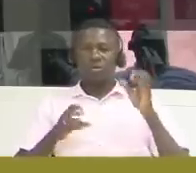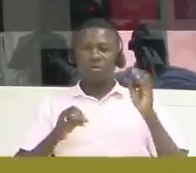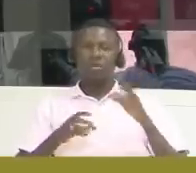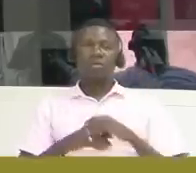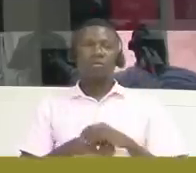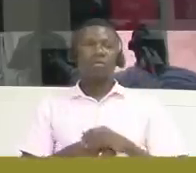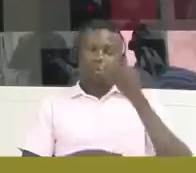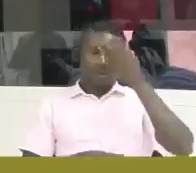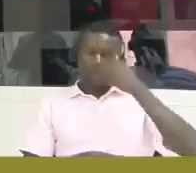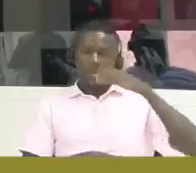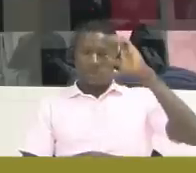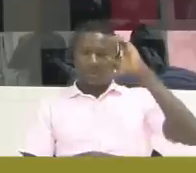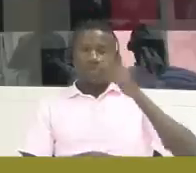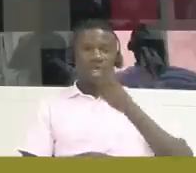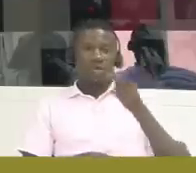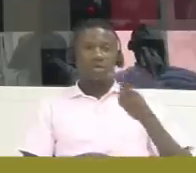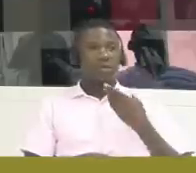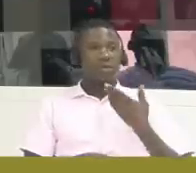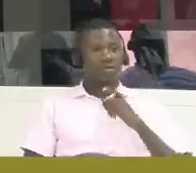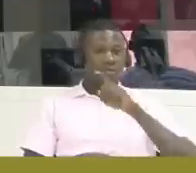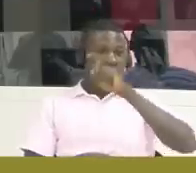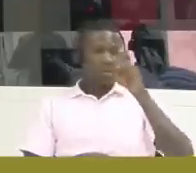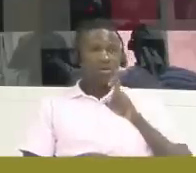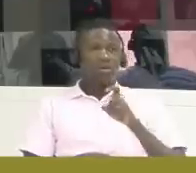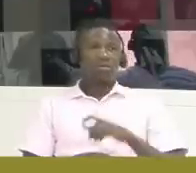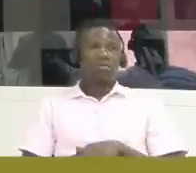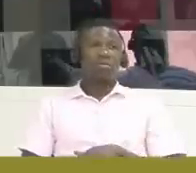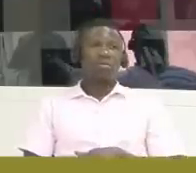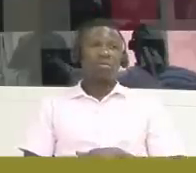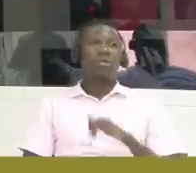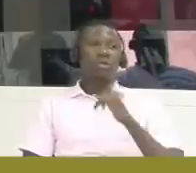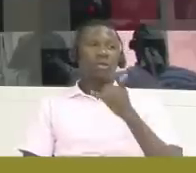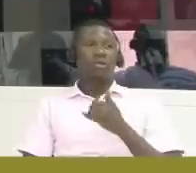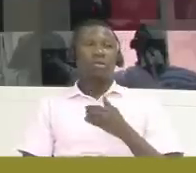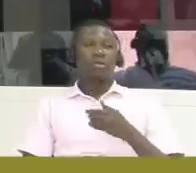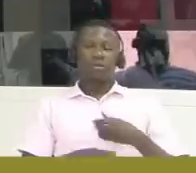go. Yes, Imam C, you have the floor.